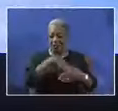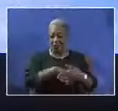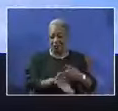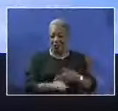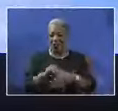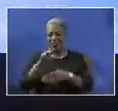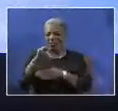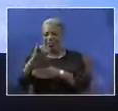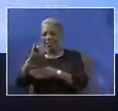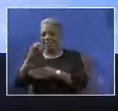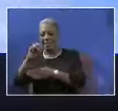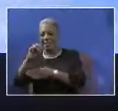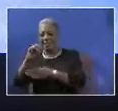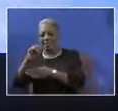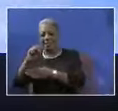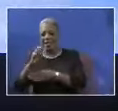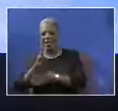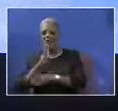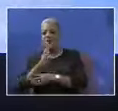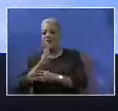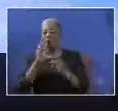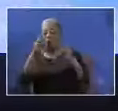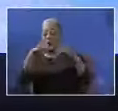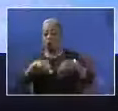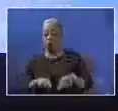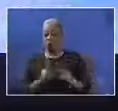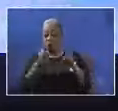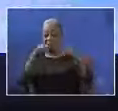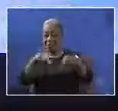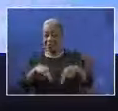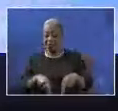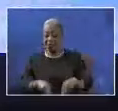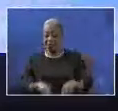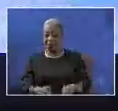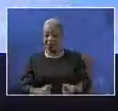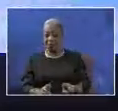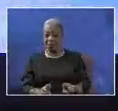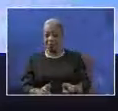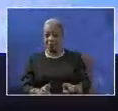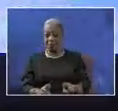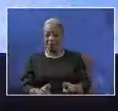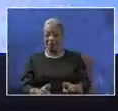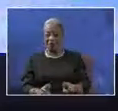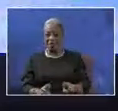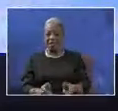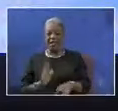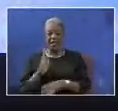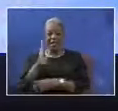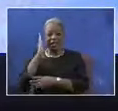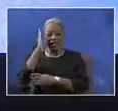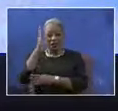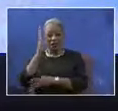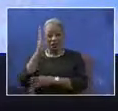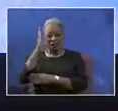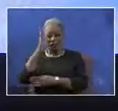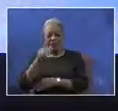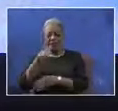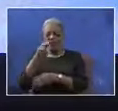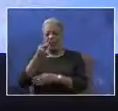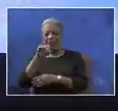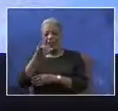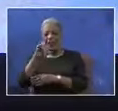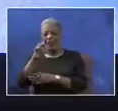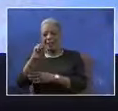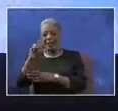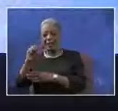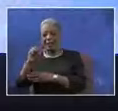the destiny of the Ohio River. The destiny is the Mississippi. Now, in that